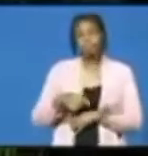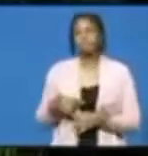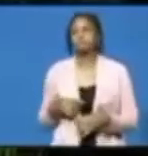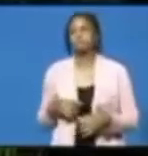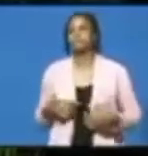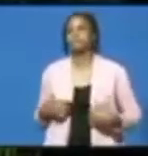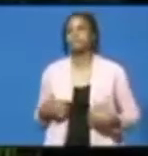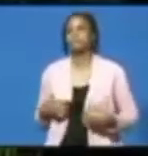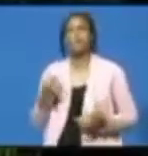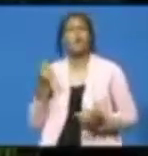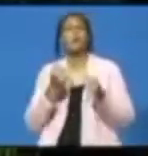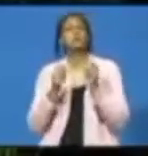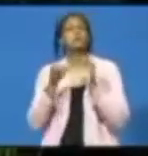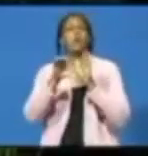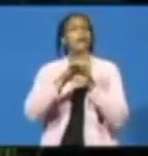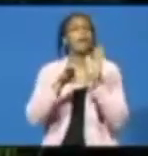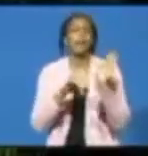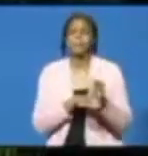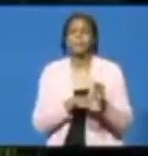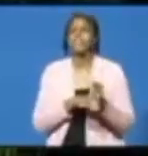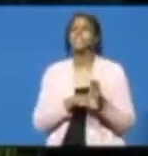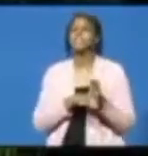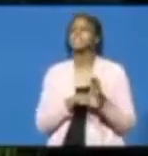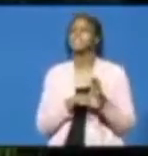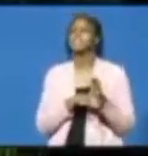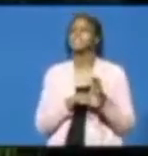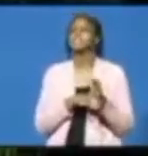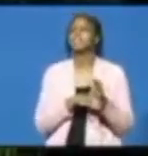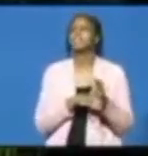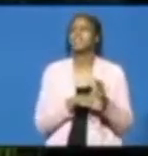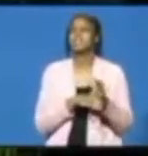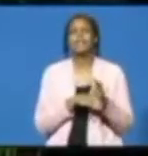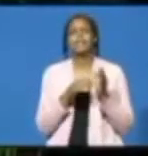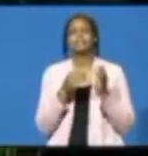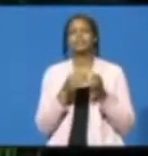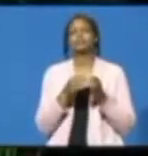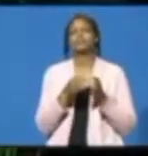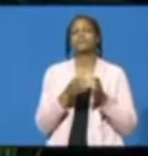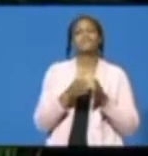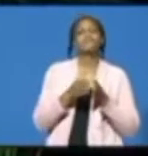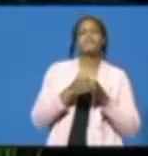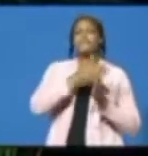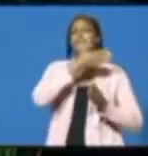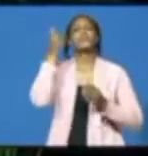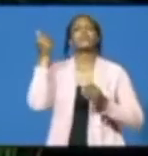then which commandment is the greatest commandment?